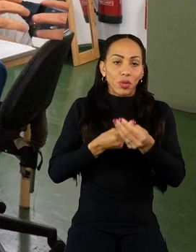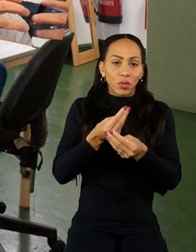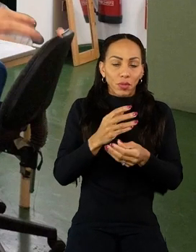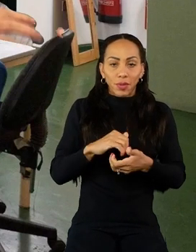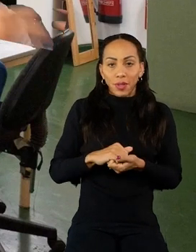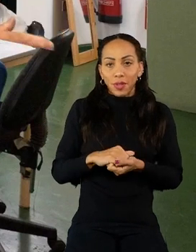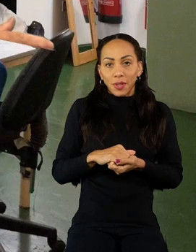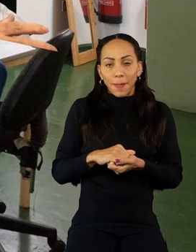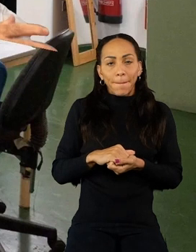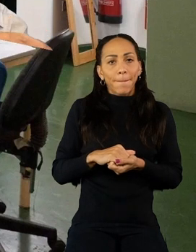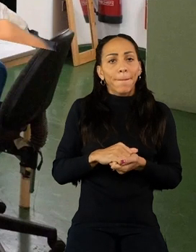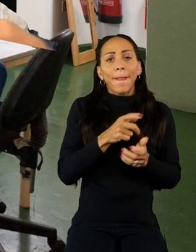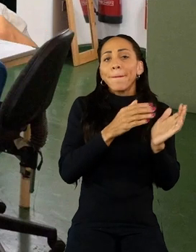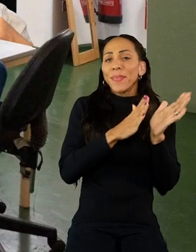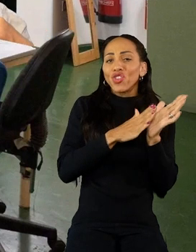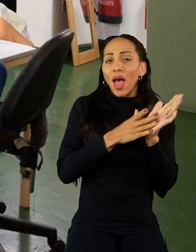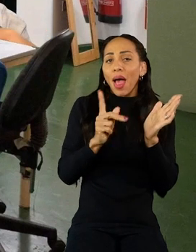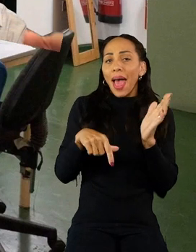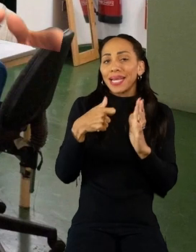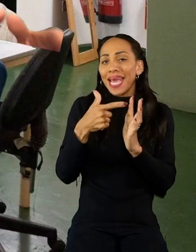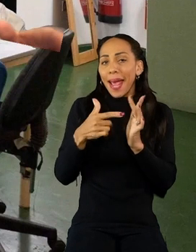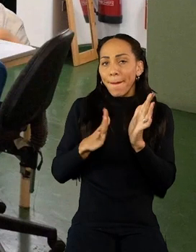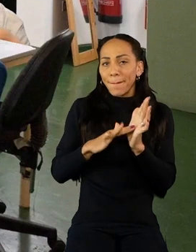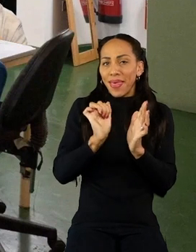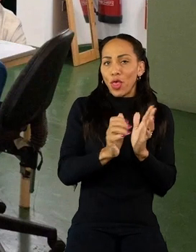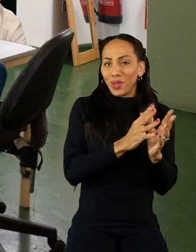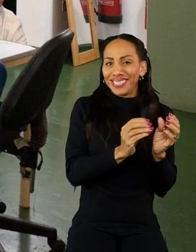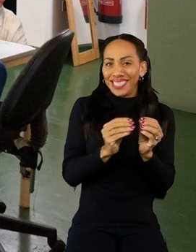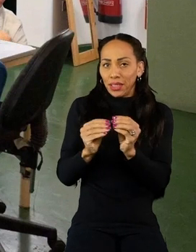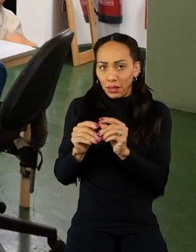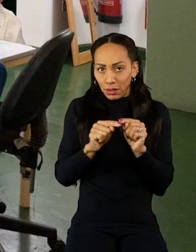if you do pre audio description, so the piece